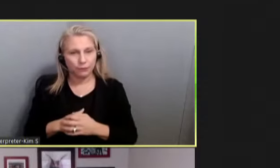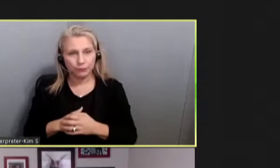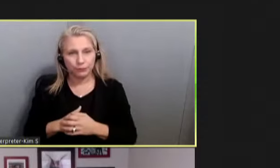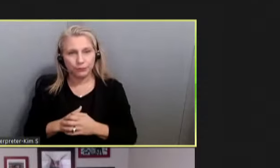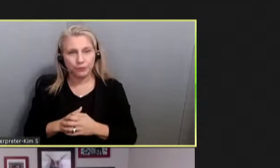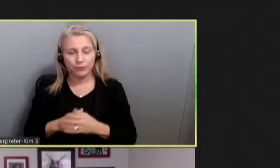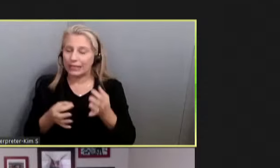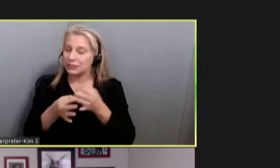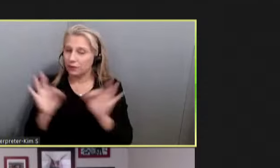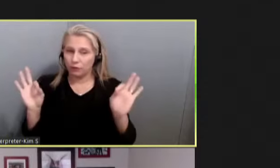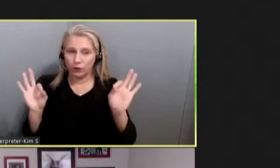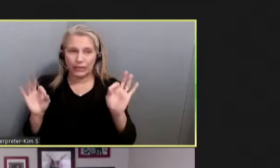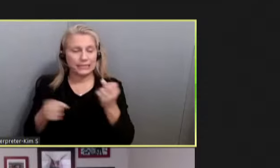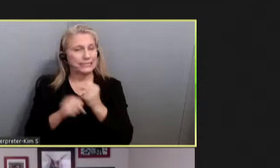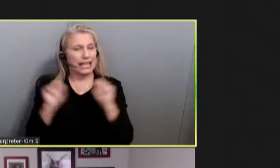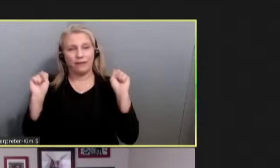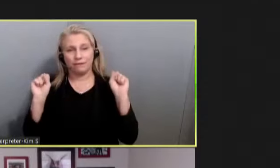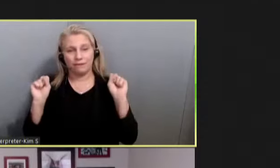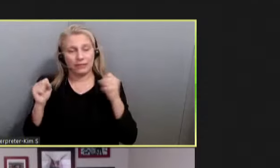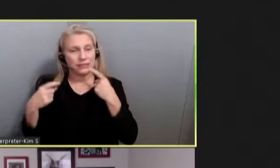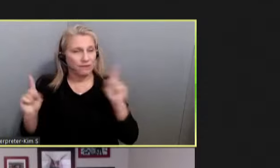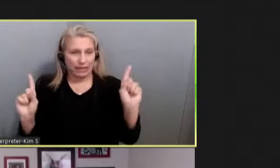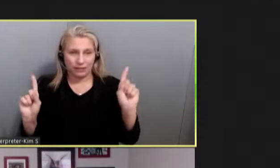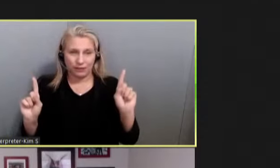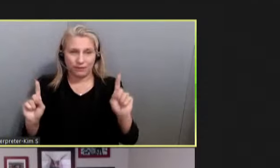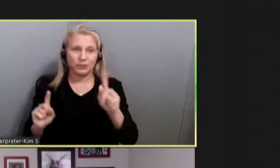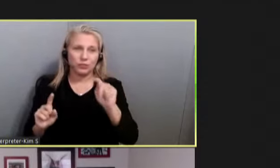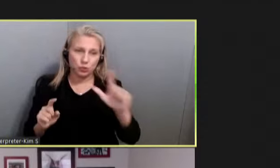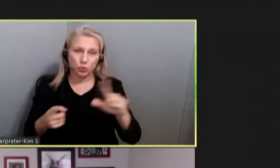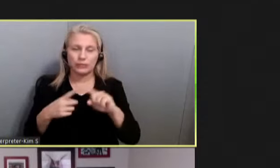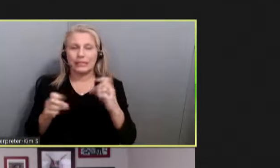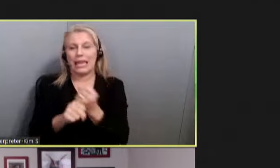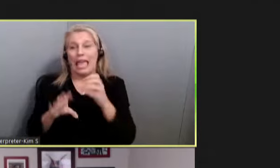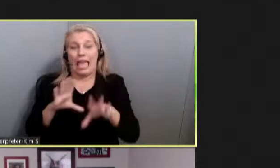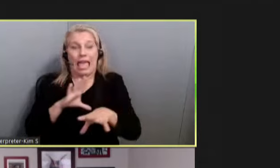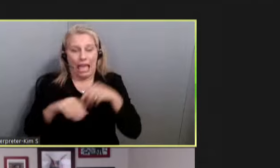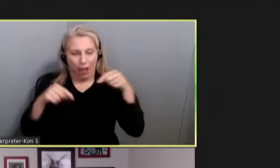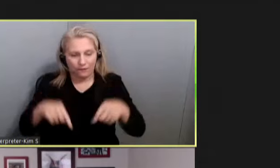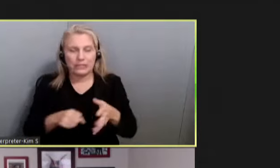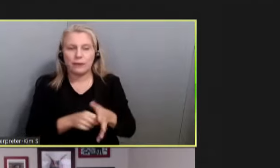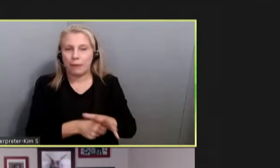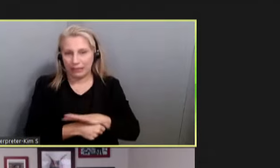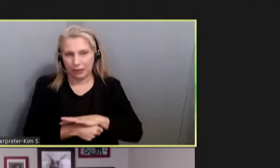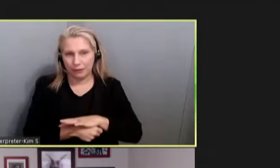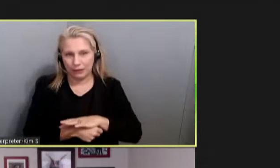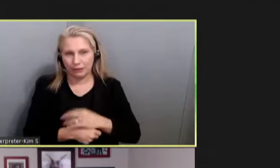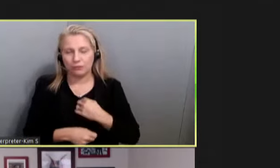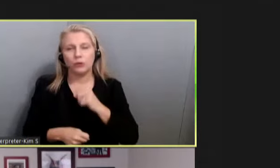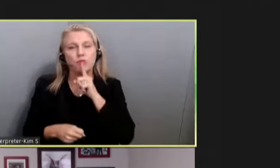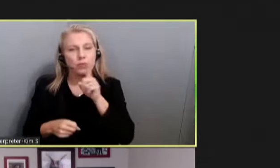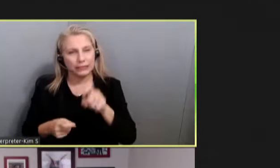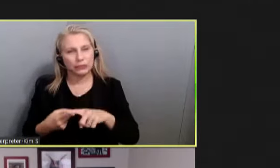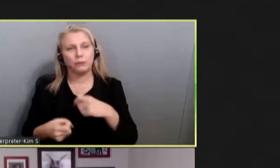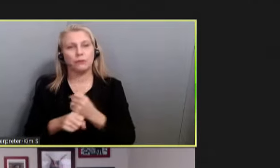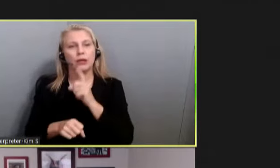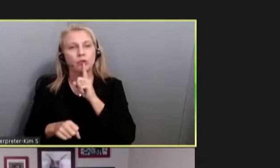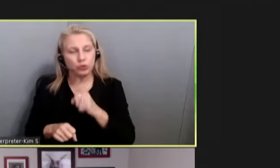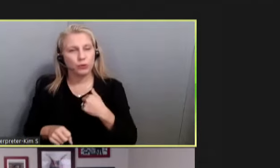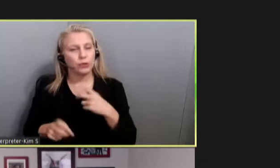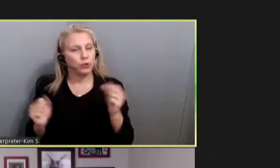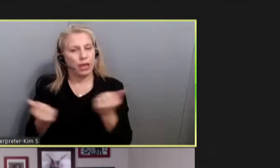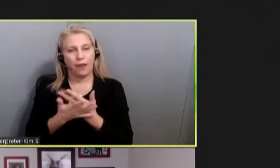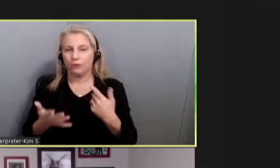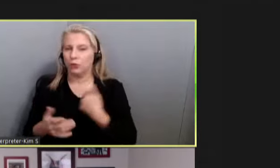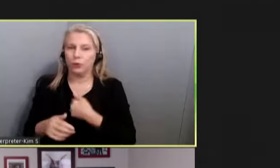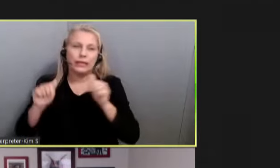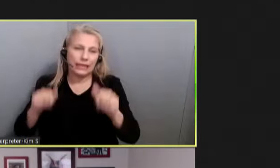It is free, it is safe, it is effective, it is our tool to get out of this pandemic, and we really need to make sure that we're doing all that we